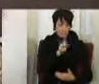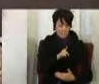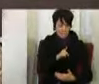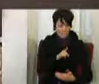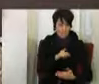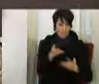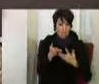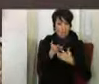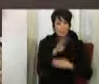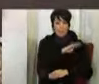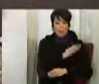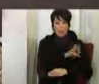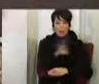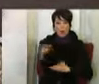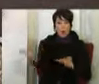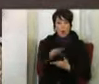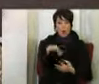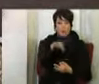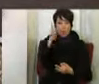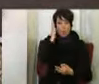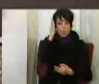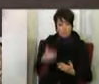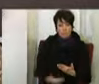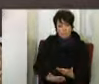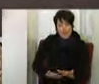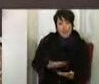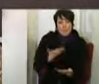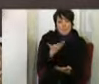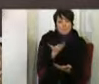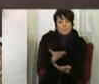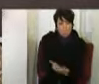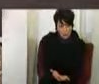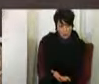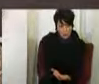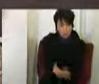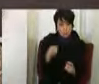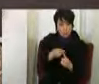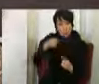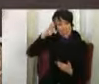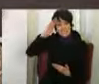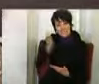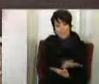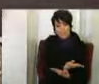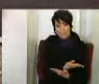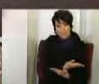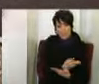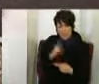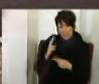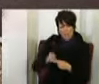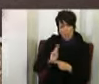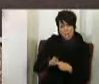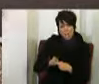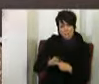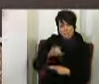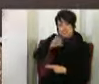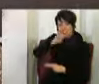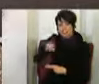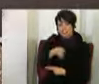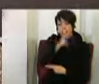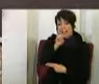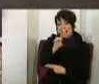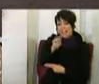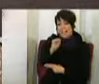by the power of the Holy Spirit, and she will give birth. And she'll give birth to a son, and you shall call that son